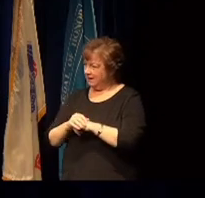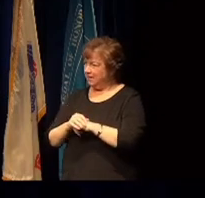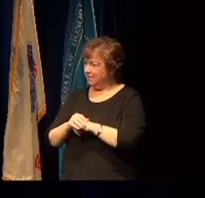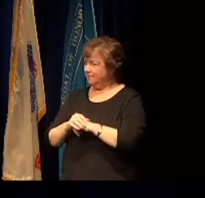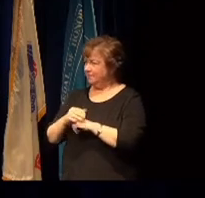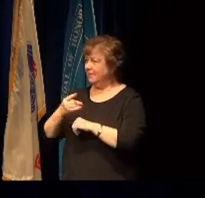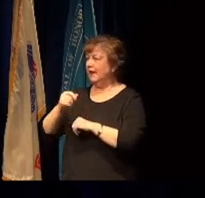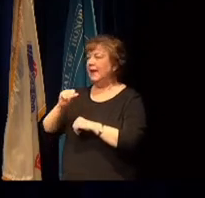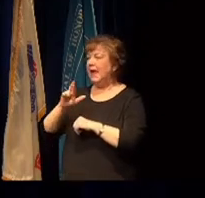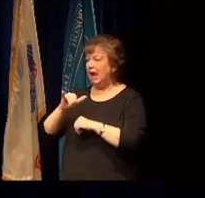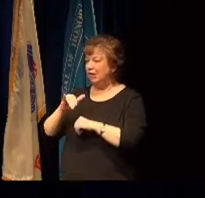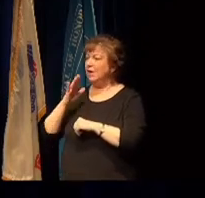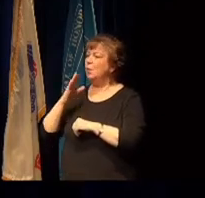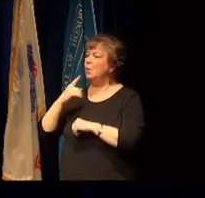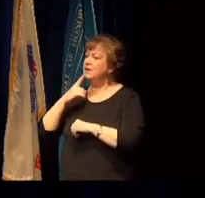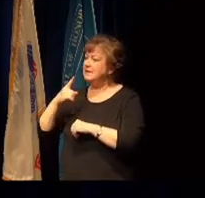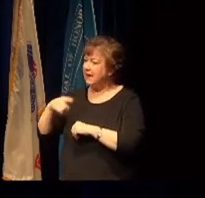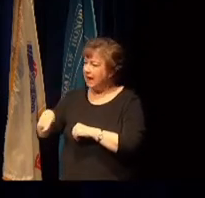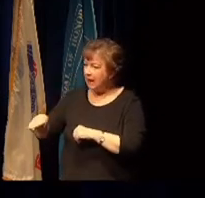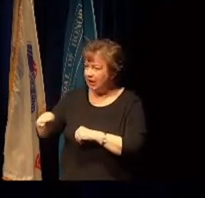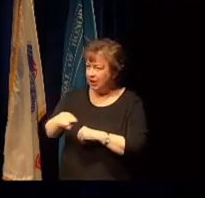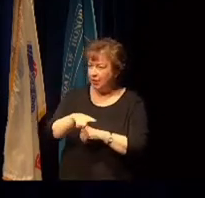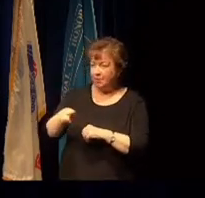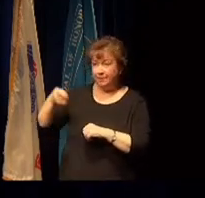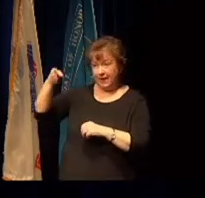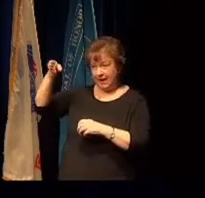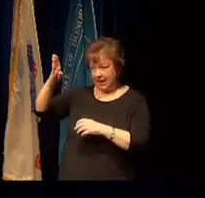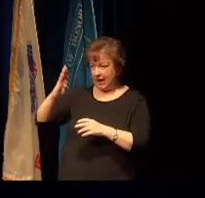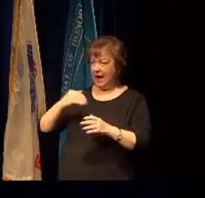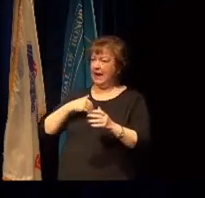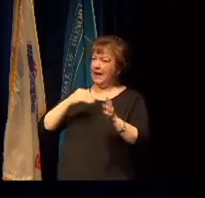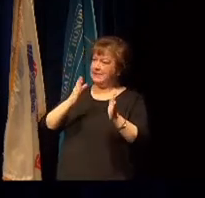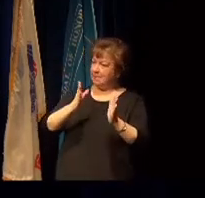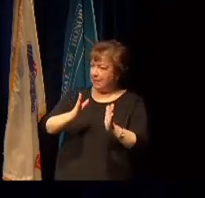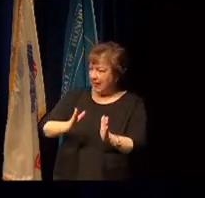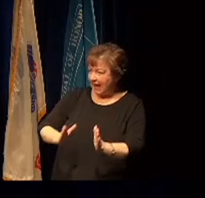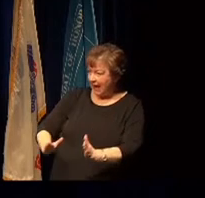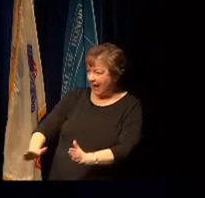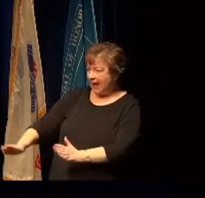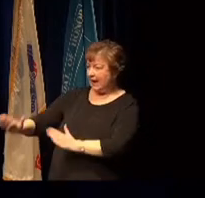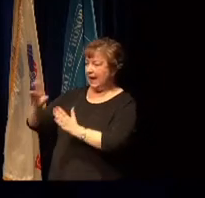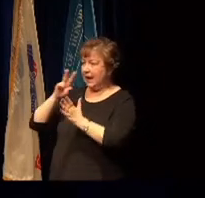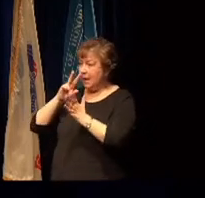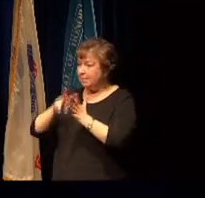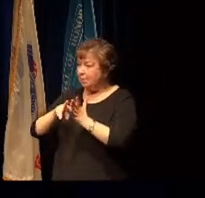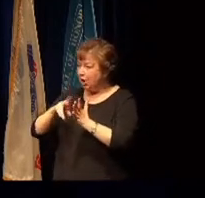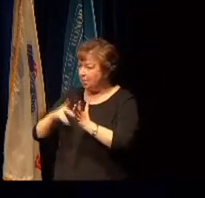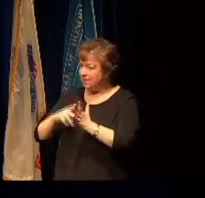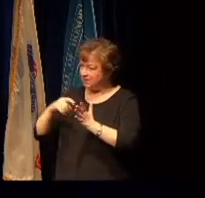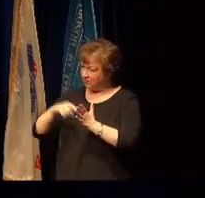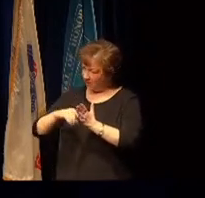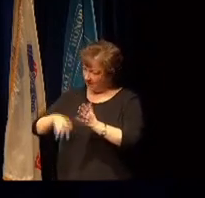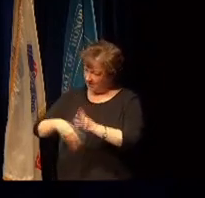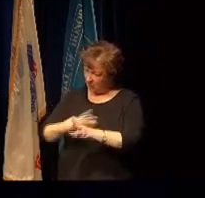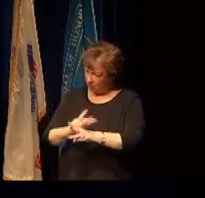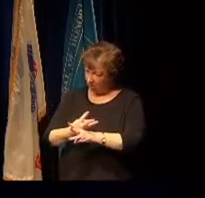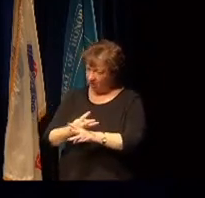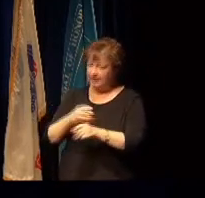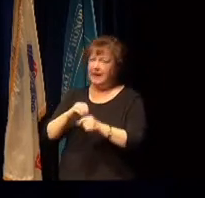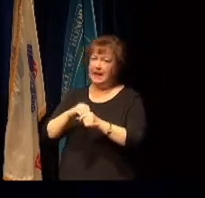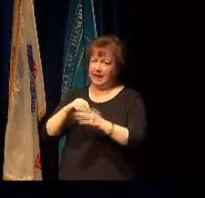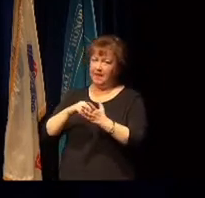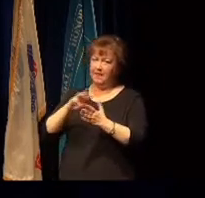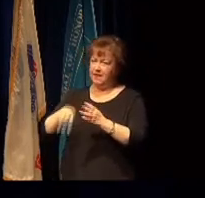what Gary would tell you. God has a plan and purpose for this world, in this world, and it is